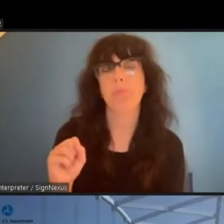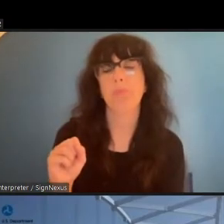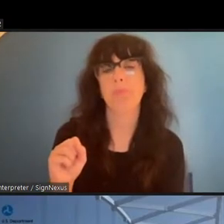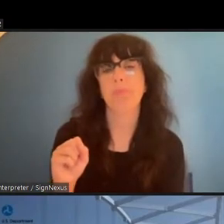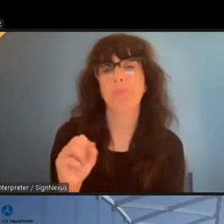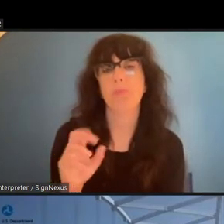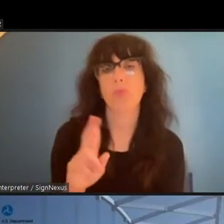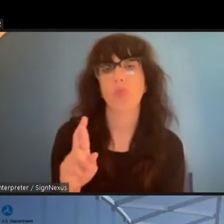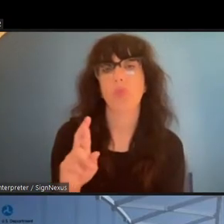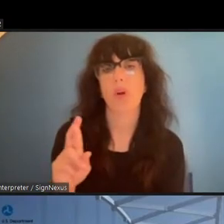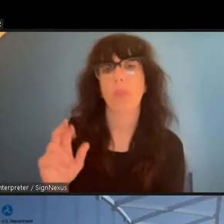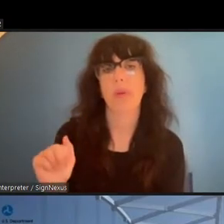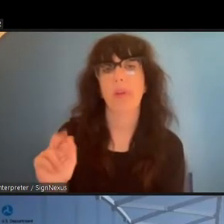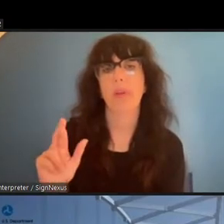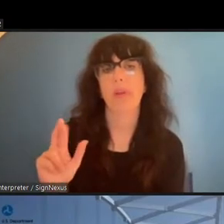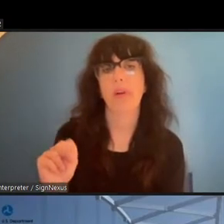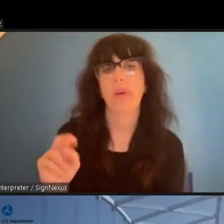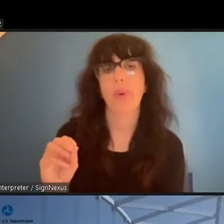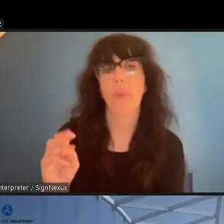robert arnone